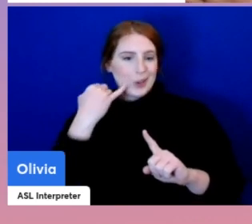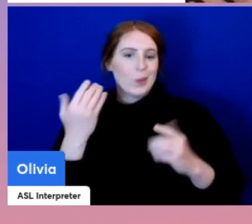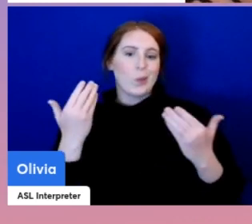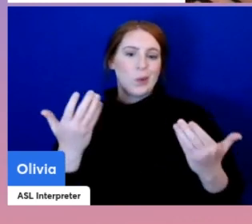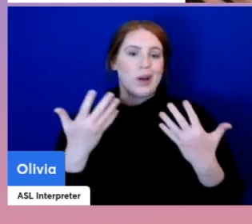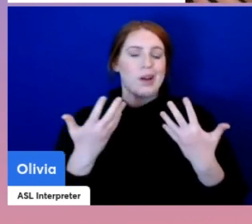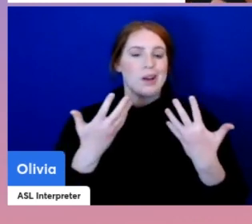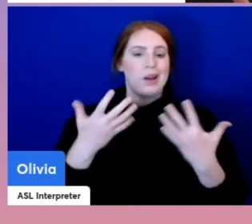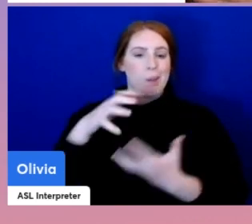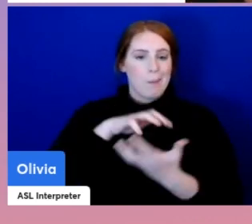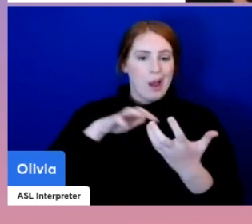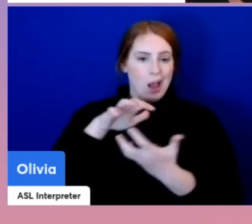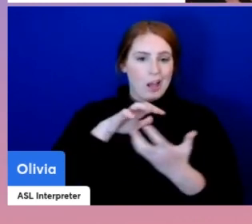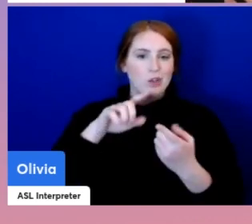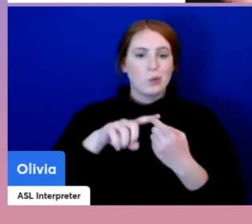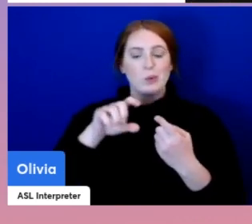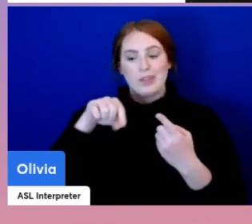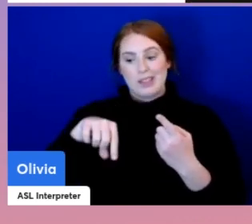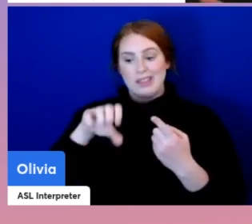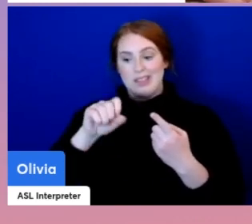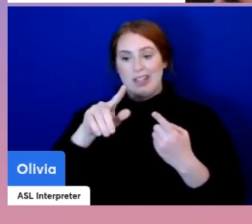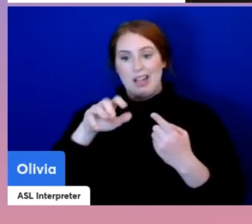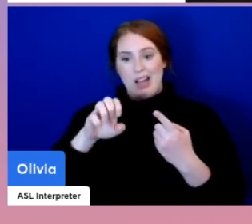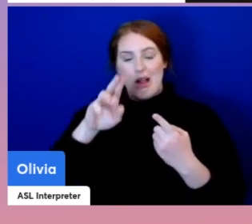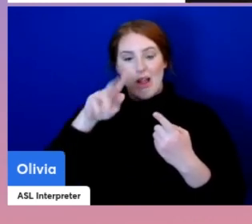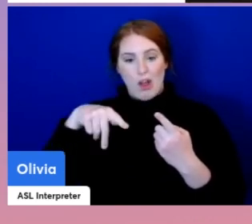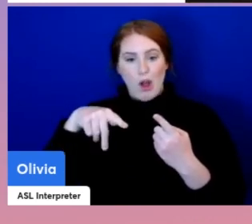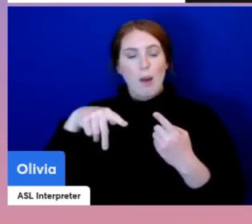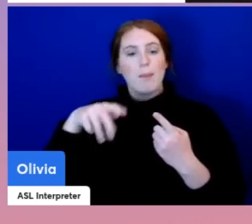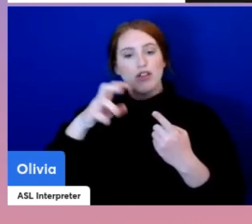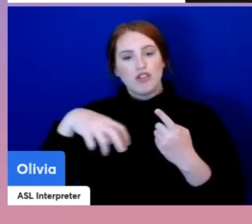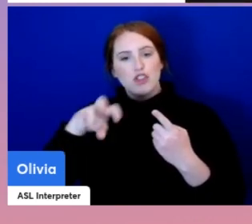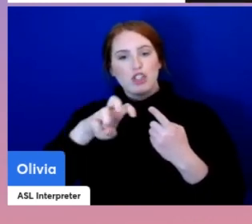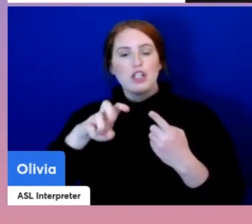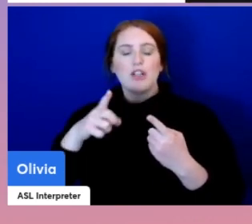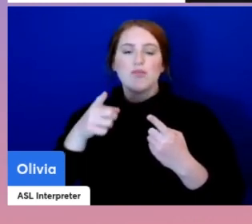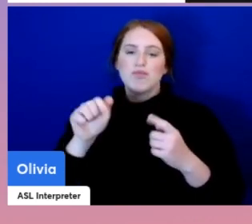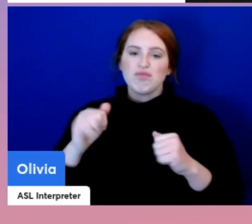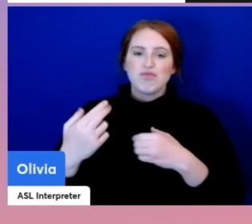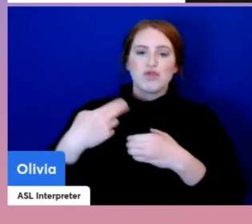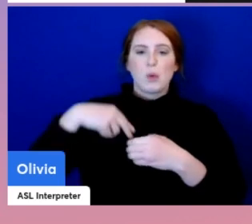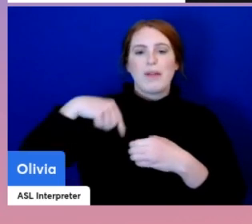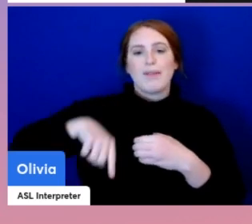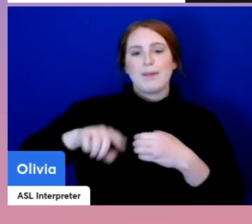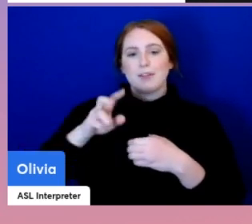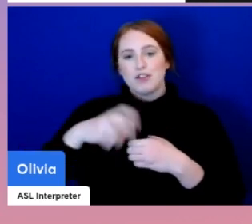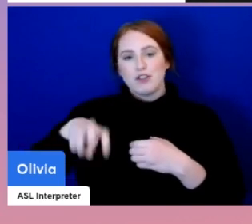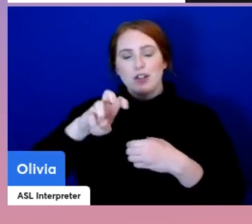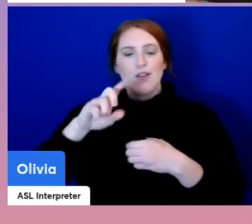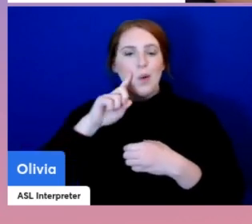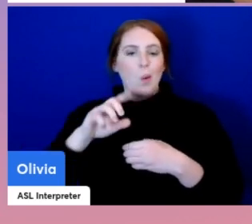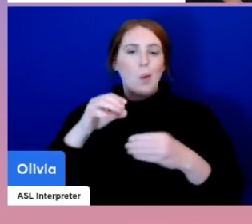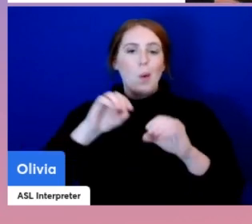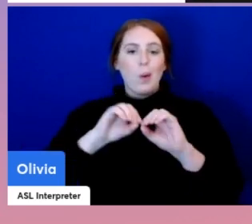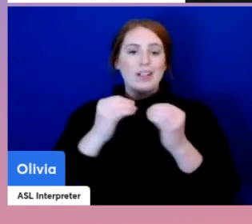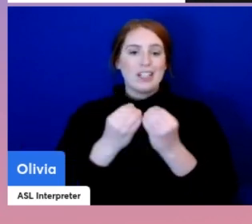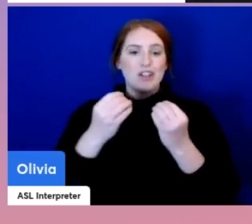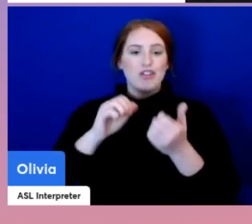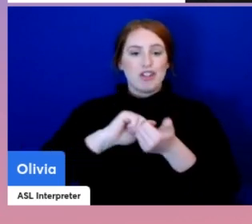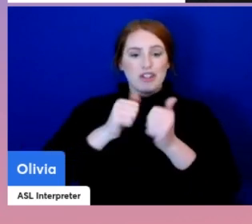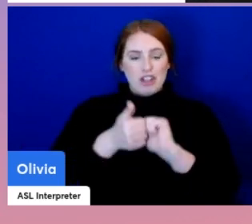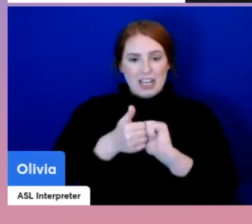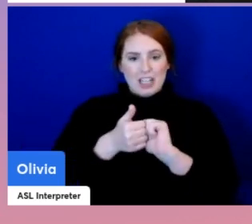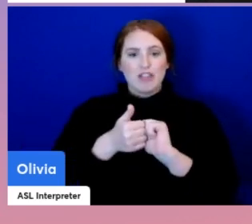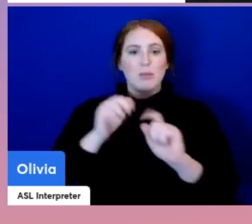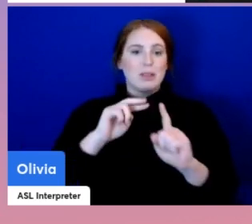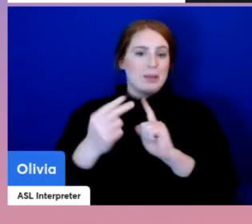learned into the scale-up journey of a fictional client to bring you along for that journey from both an organizational change perspective and a technical